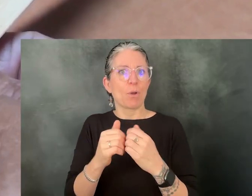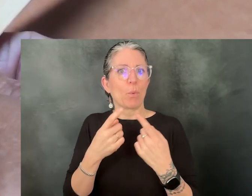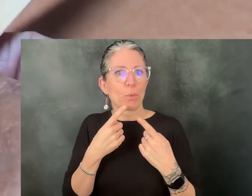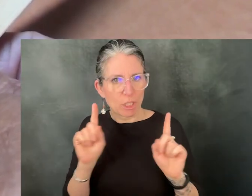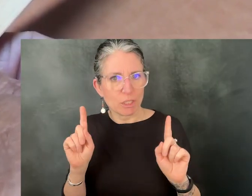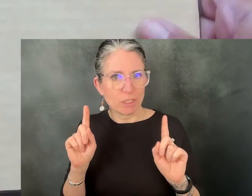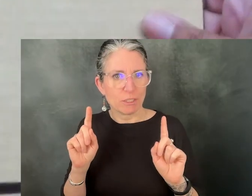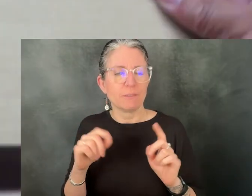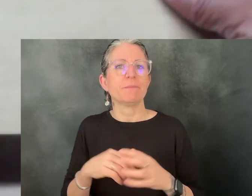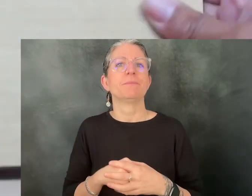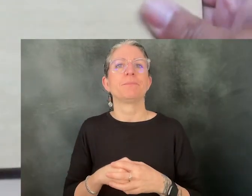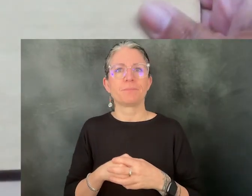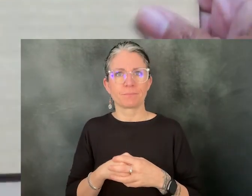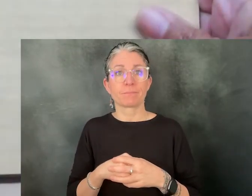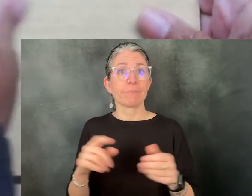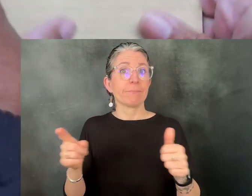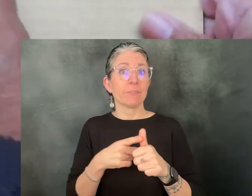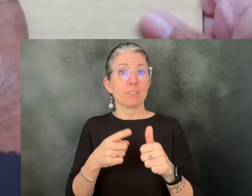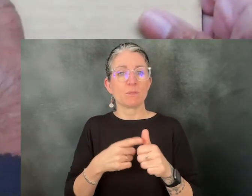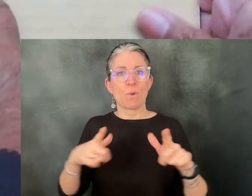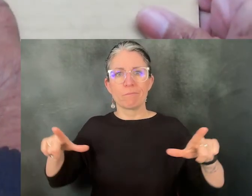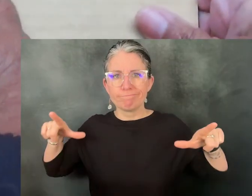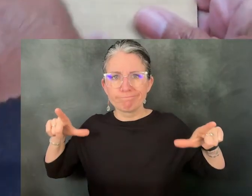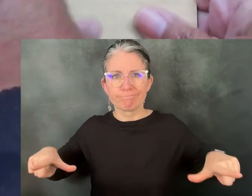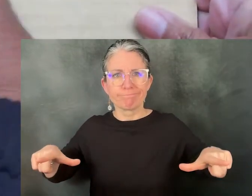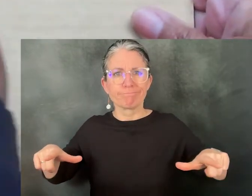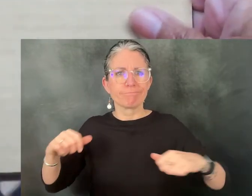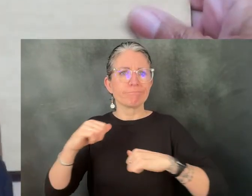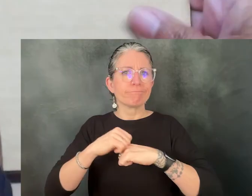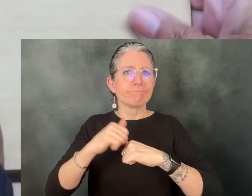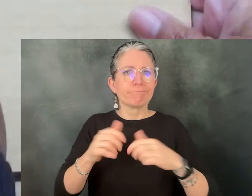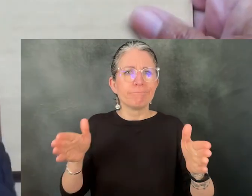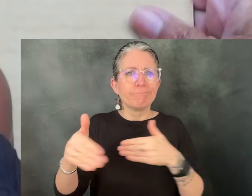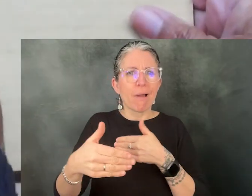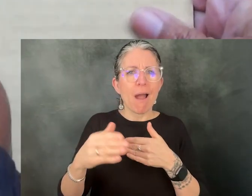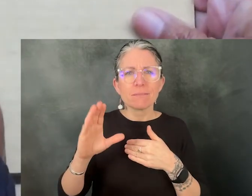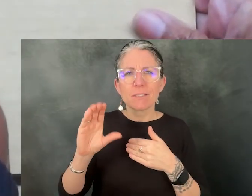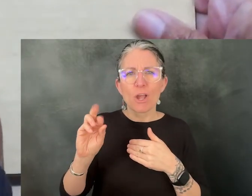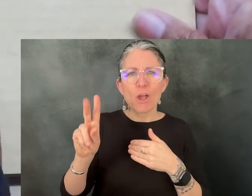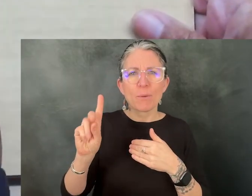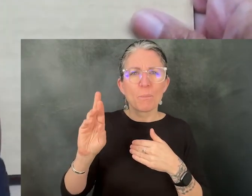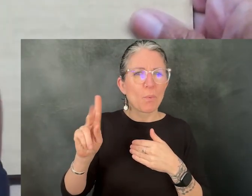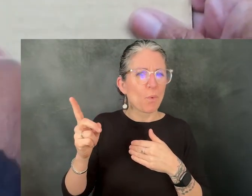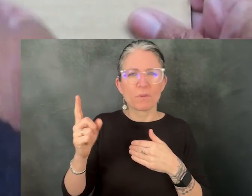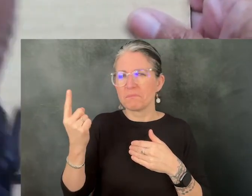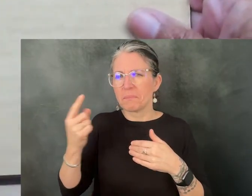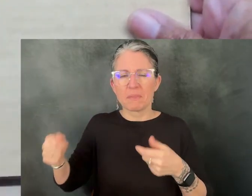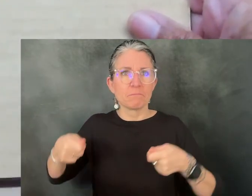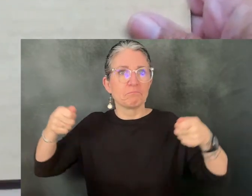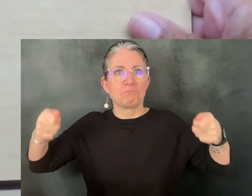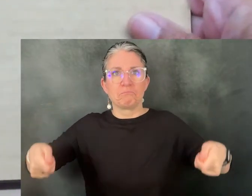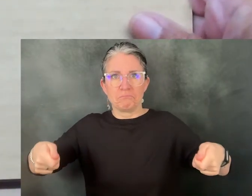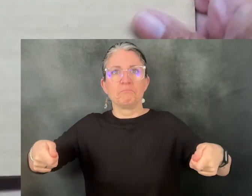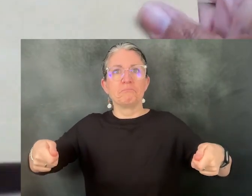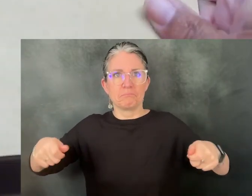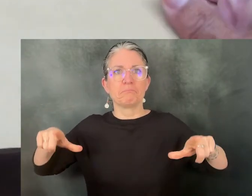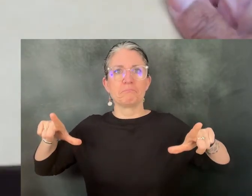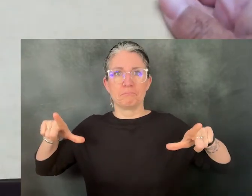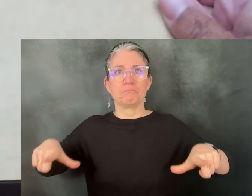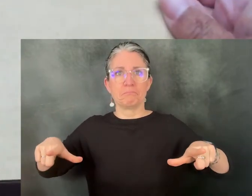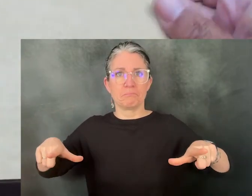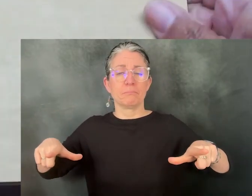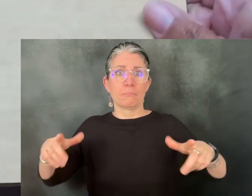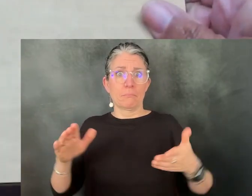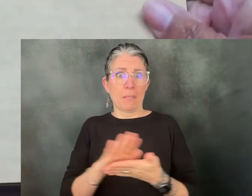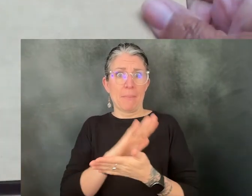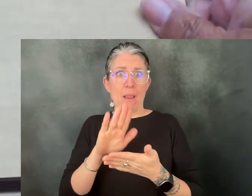thing works. What you want to do is you want to take a piece of scrap cardboard like this here, or a piece of tag board. You could even